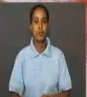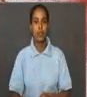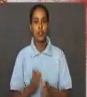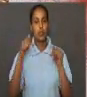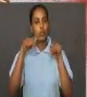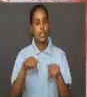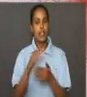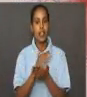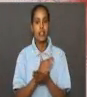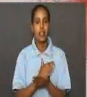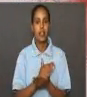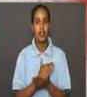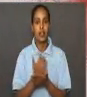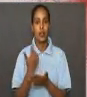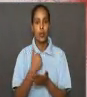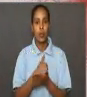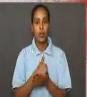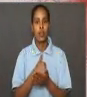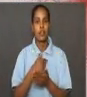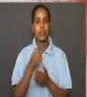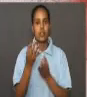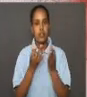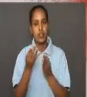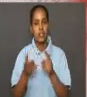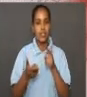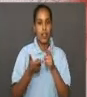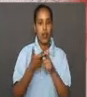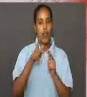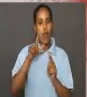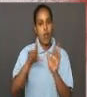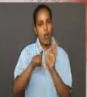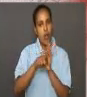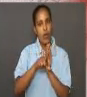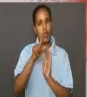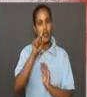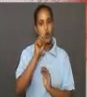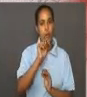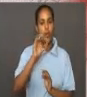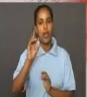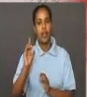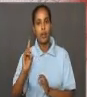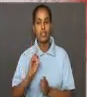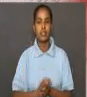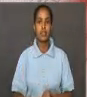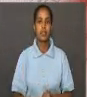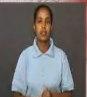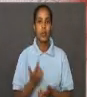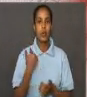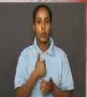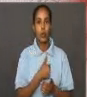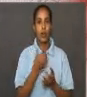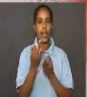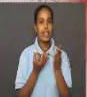In today's lesson, we will state the second law of thermodynamics. We